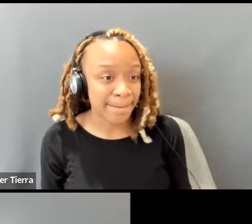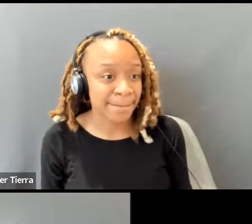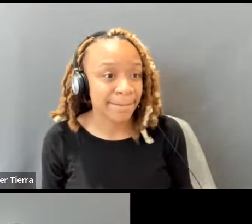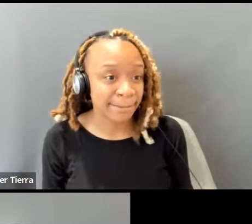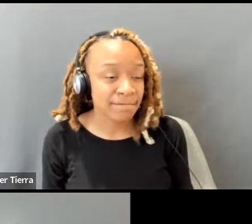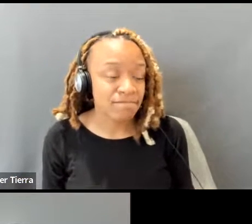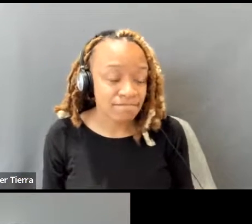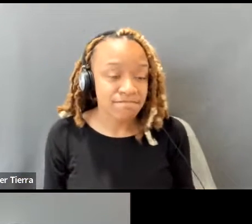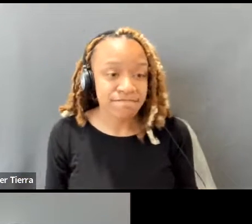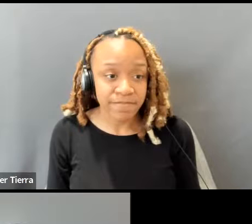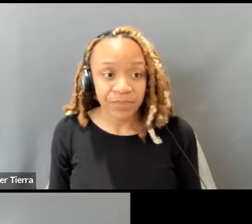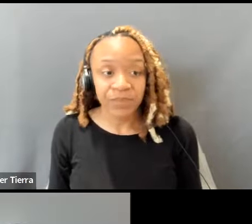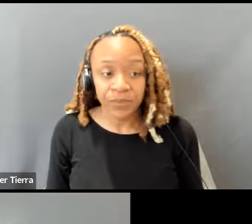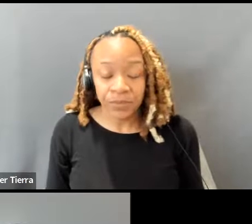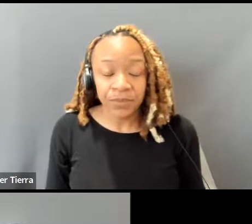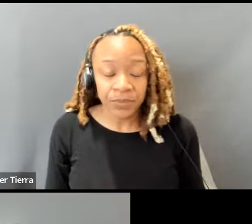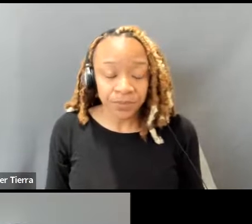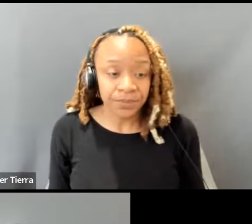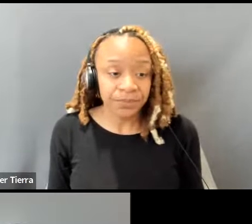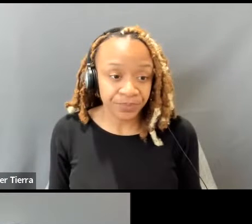There's just something about,